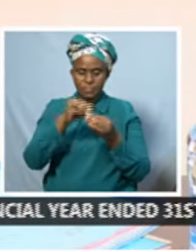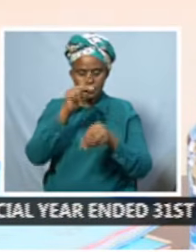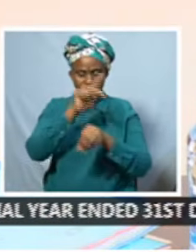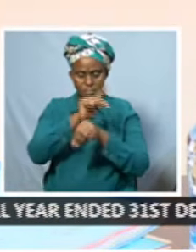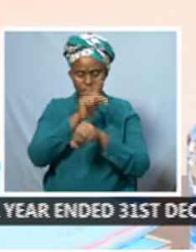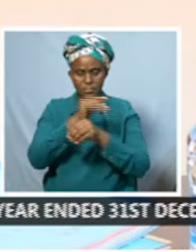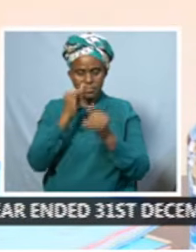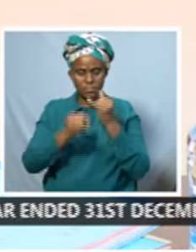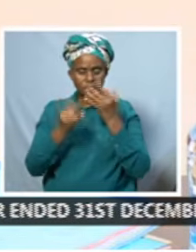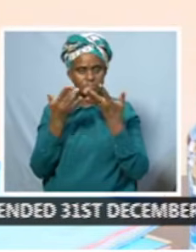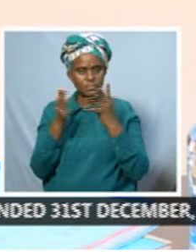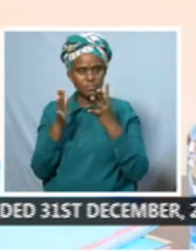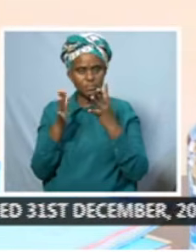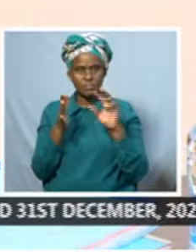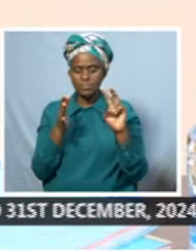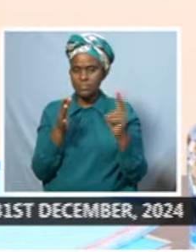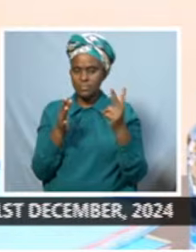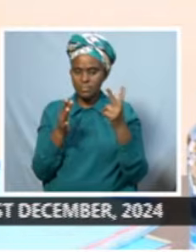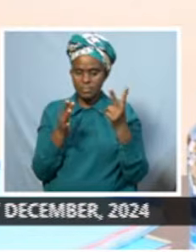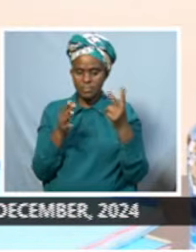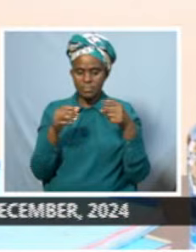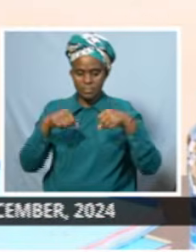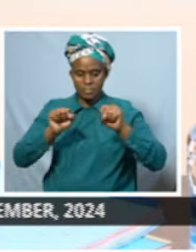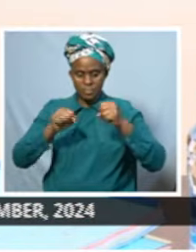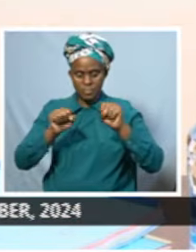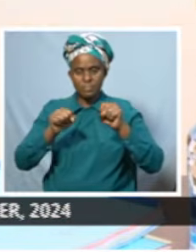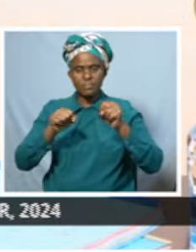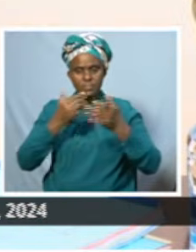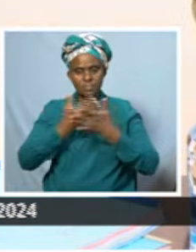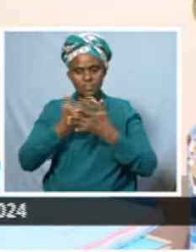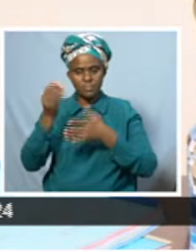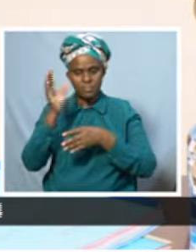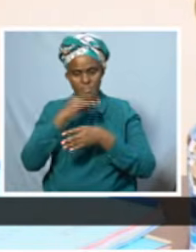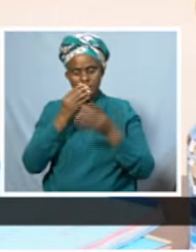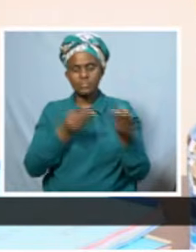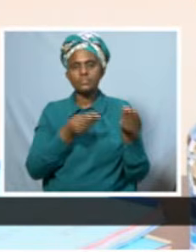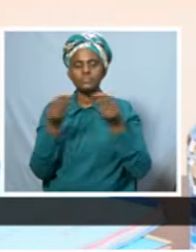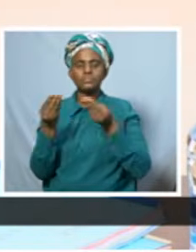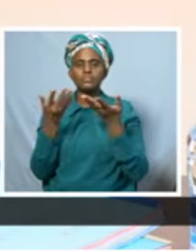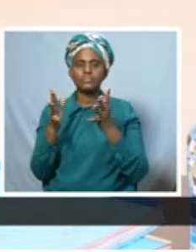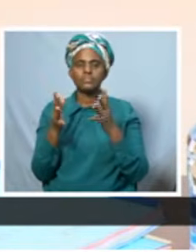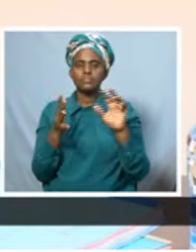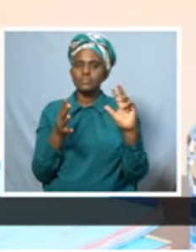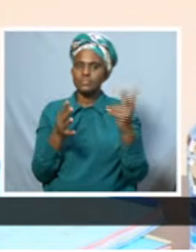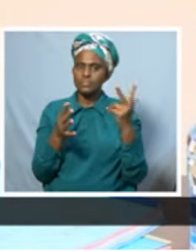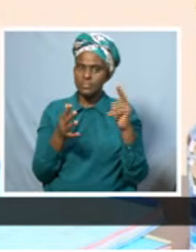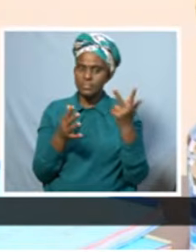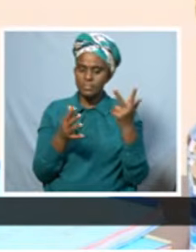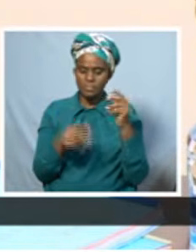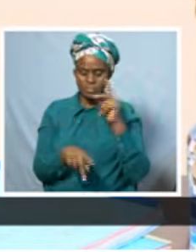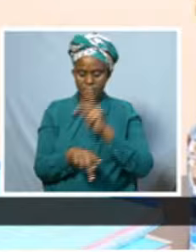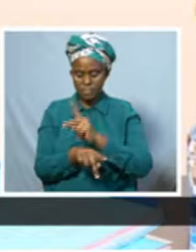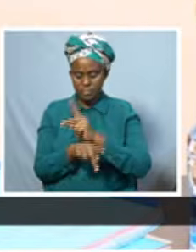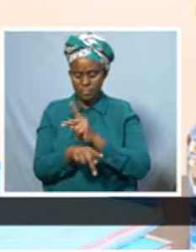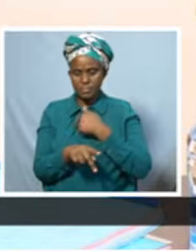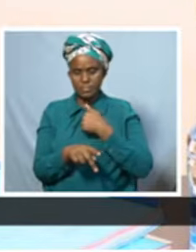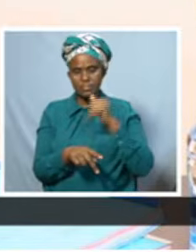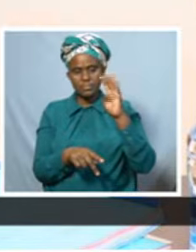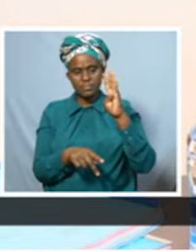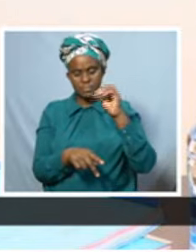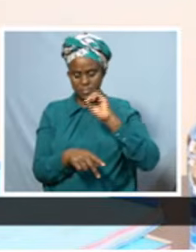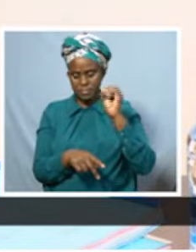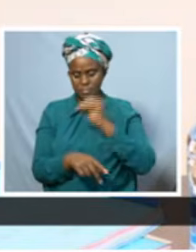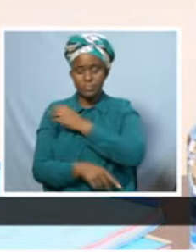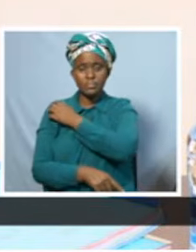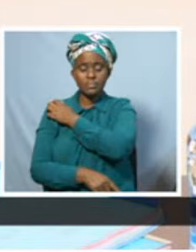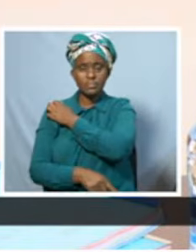been completed. And number 2, the motorbikes have been procured and delivered. Number 3, the project is 40% complete